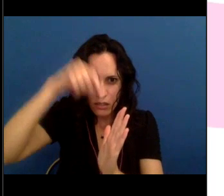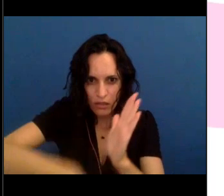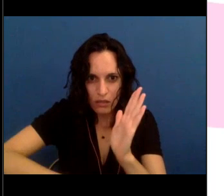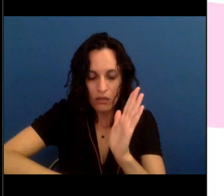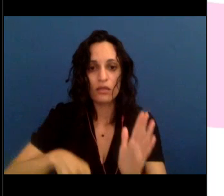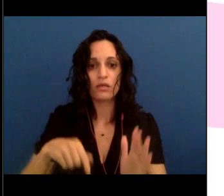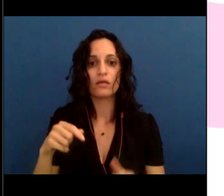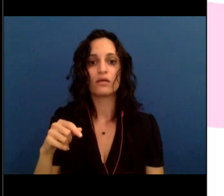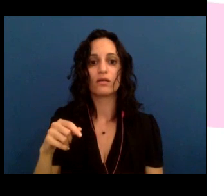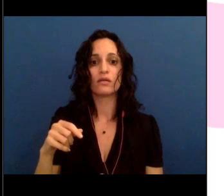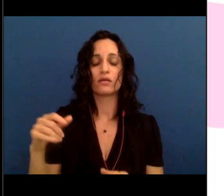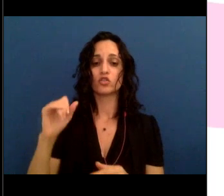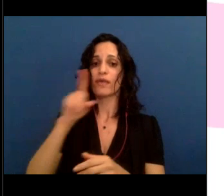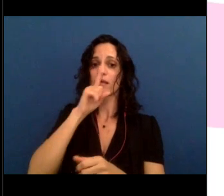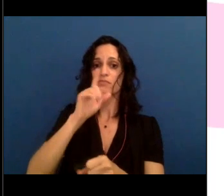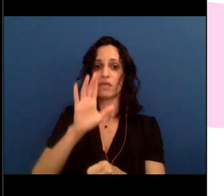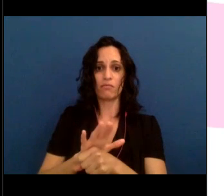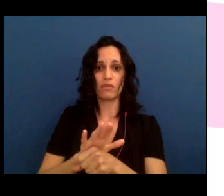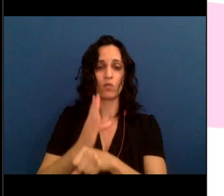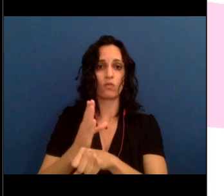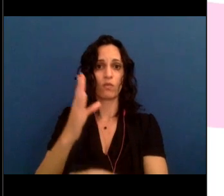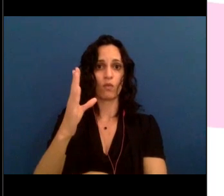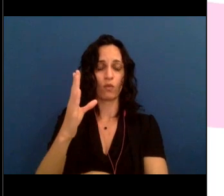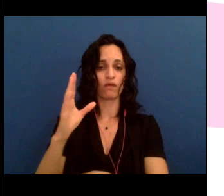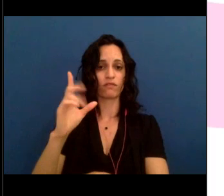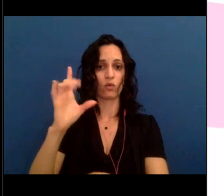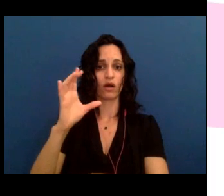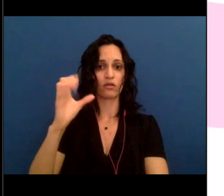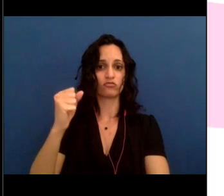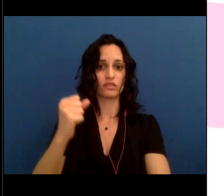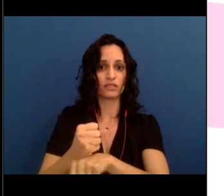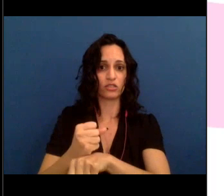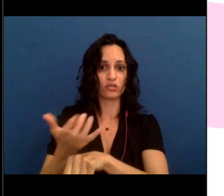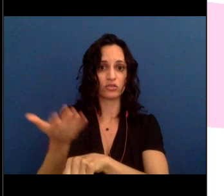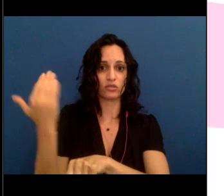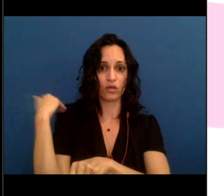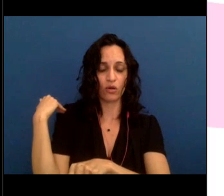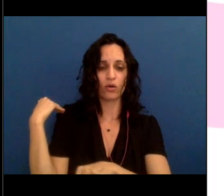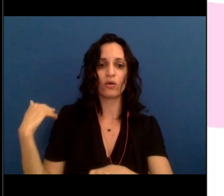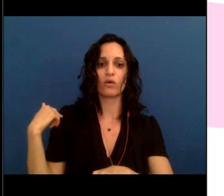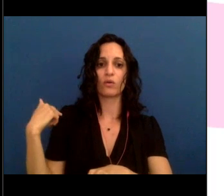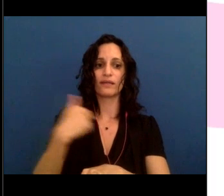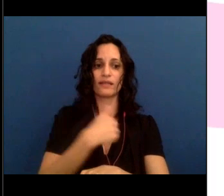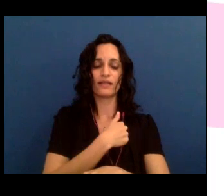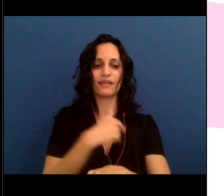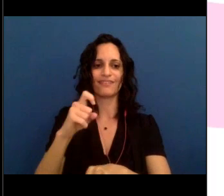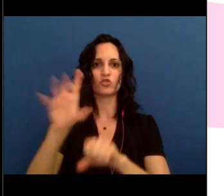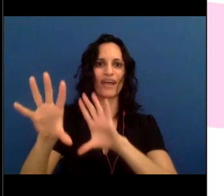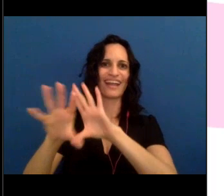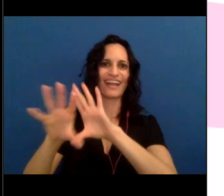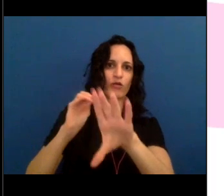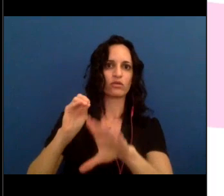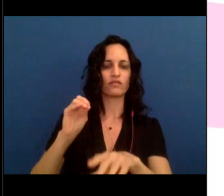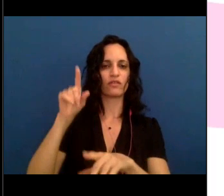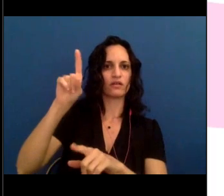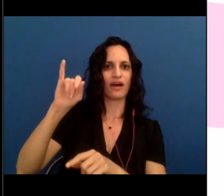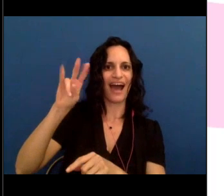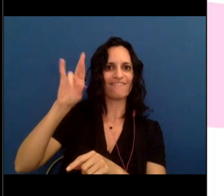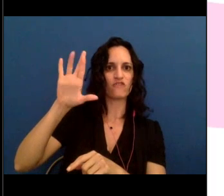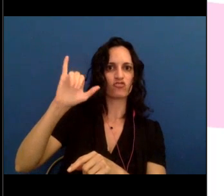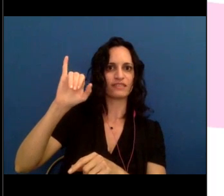century to see society outside of the ivory tower as the goal of interaction